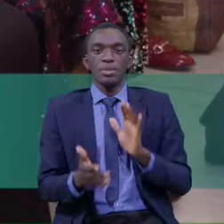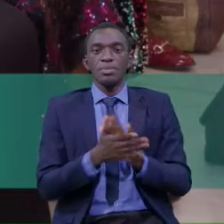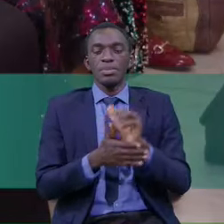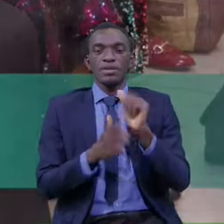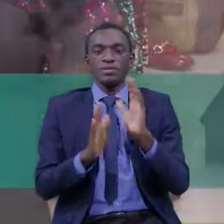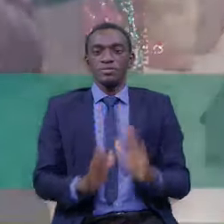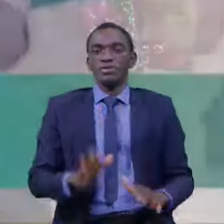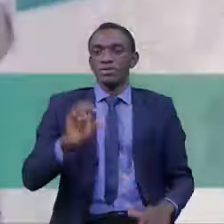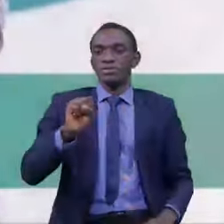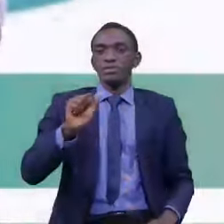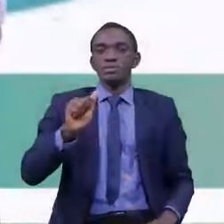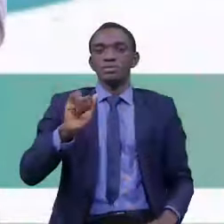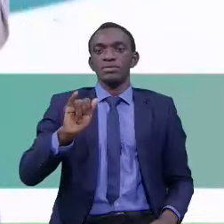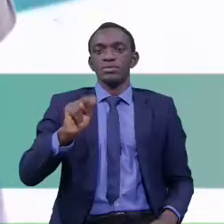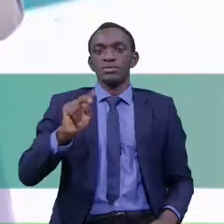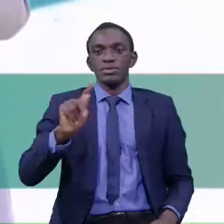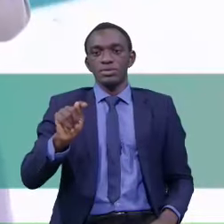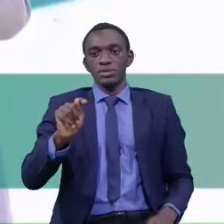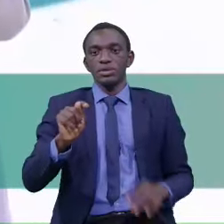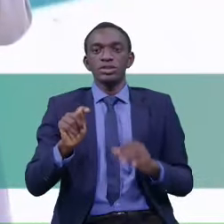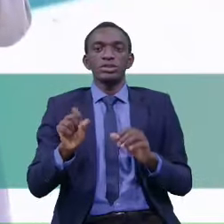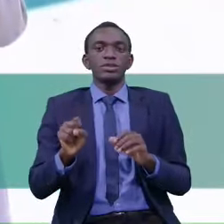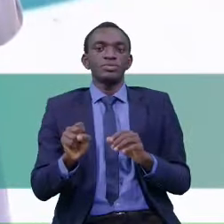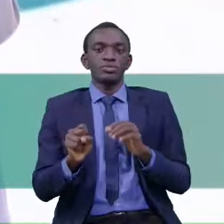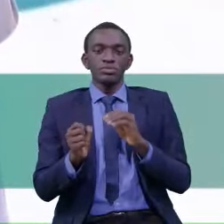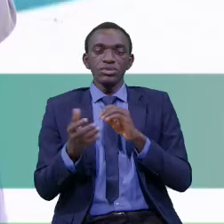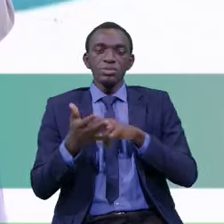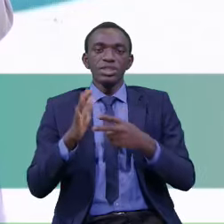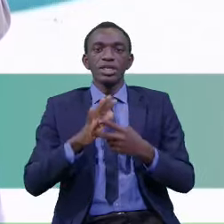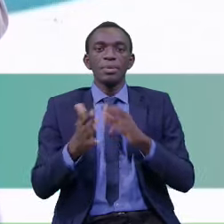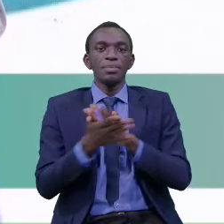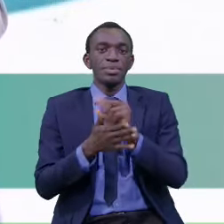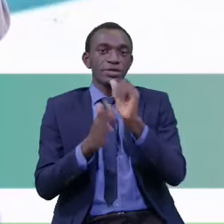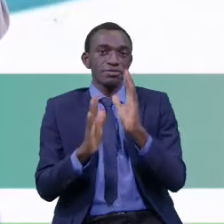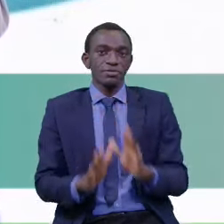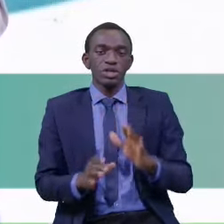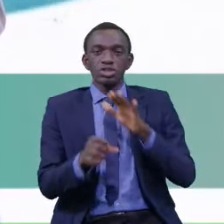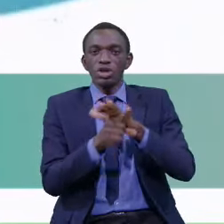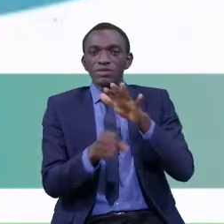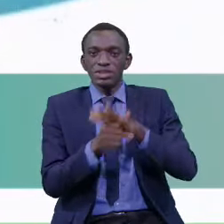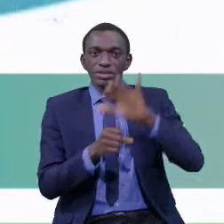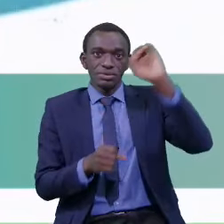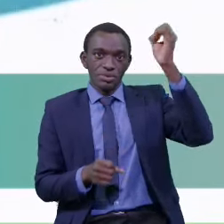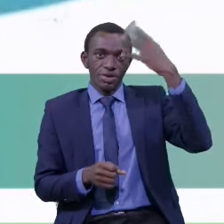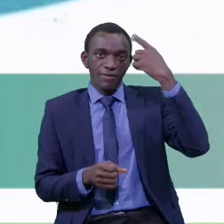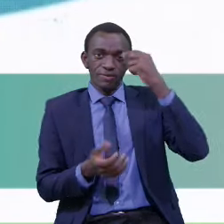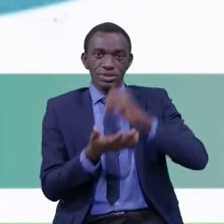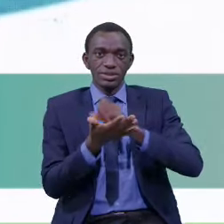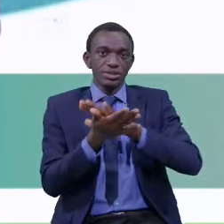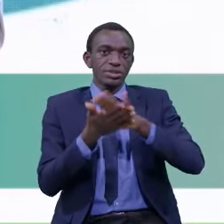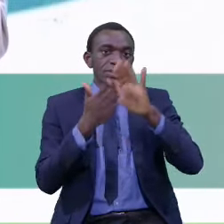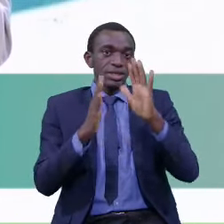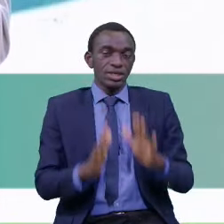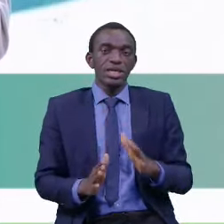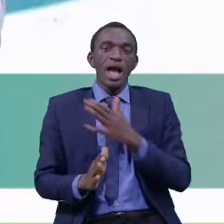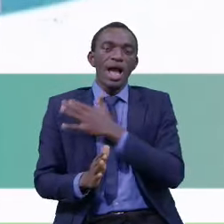New Testament, another word for a believer. Sufficient grace for saints and servants in